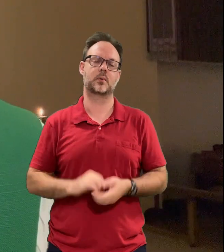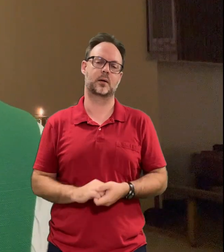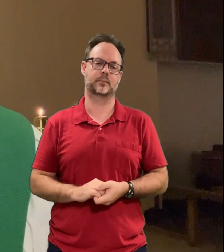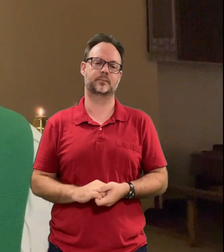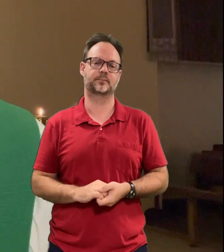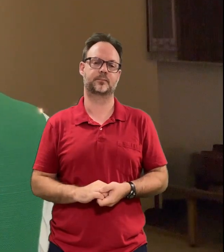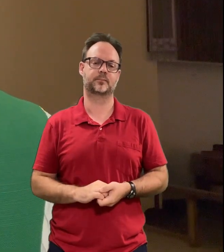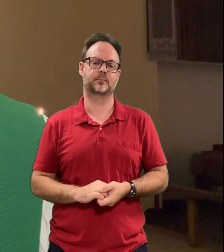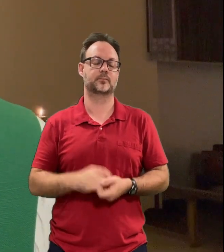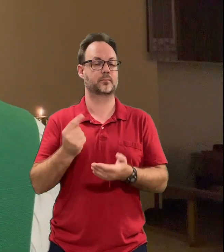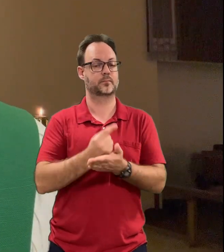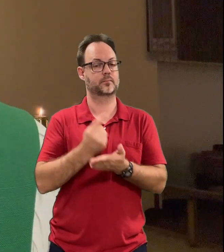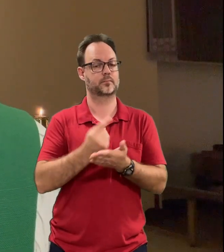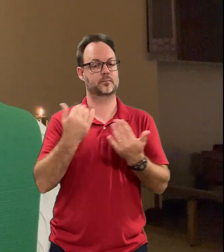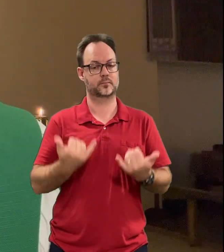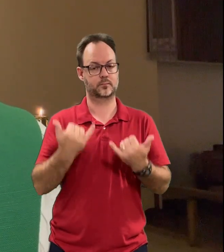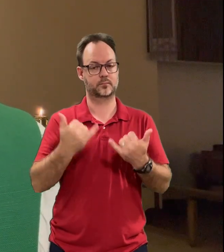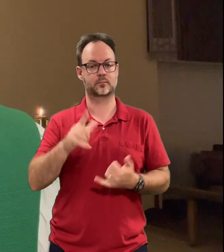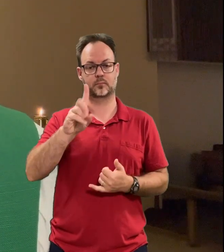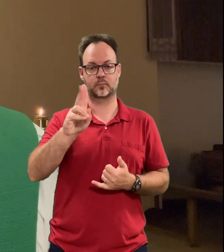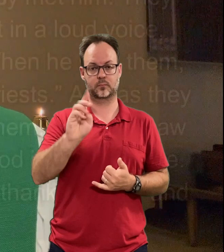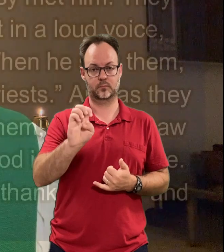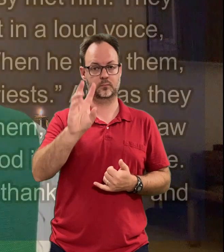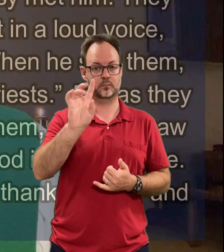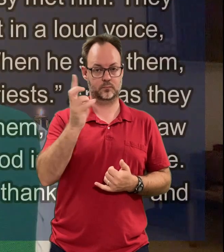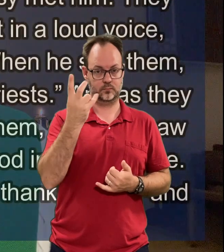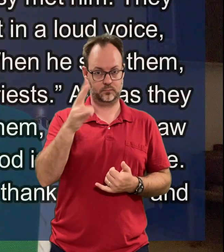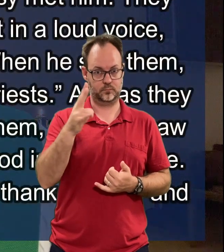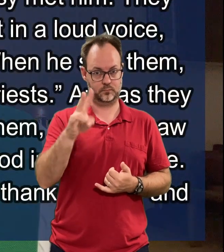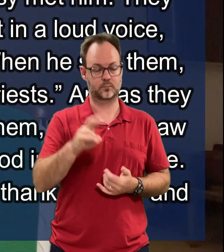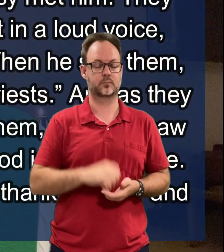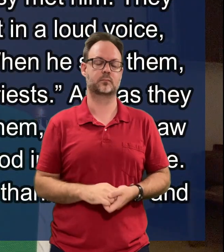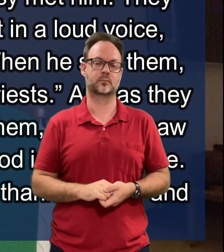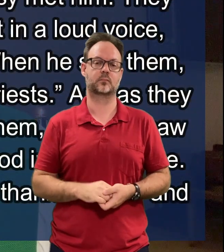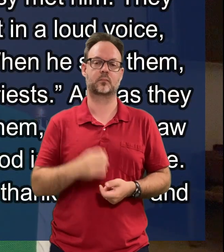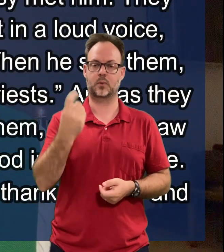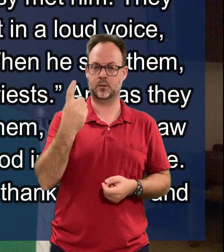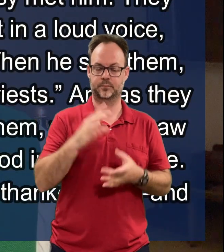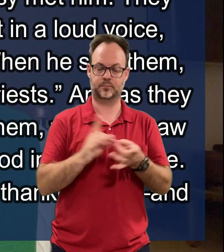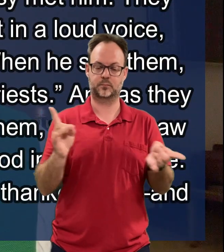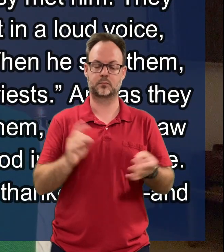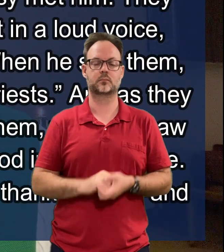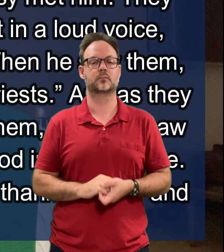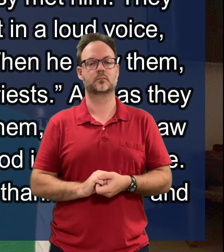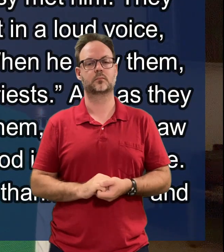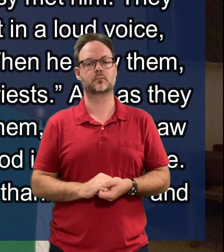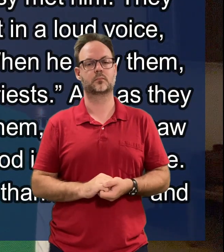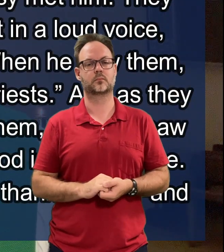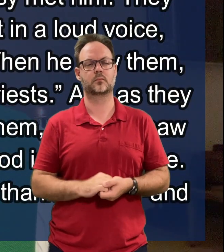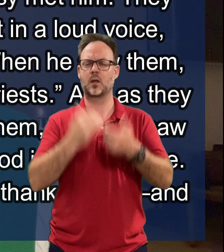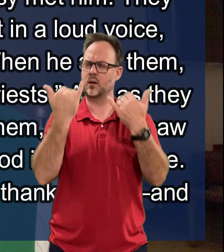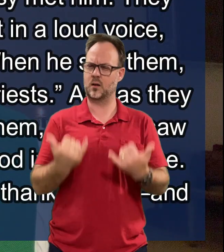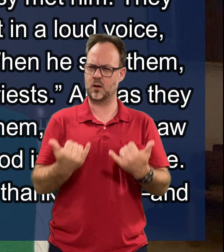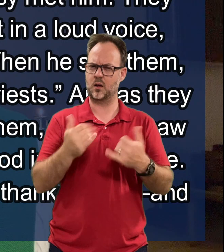And our gospel lesson today is from Luke chapter 17, beginning at the 11th verse. Now, on